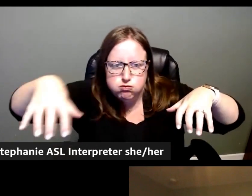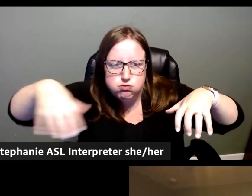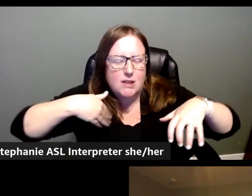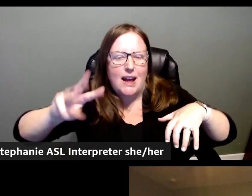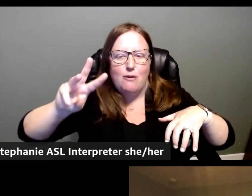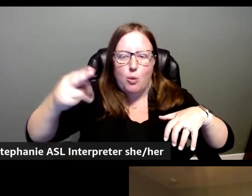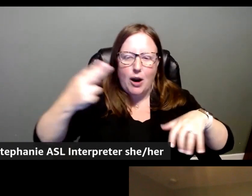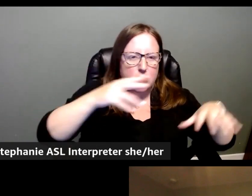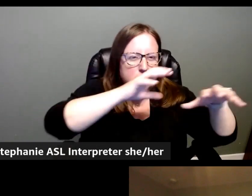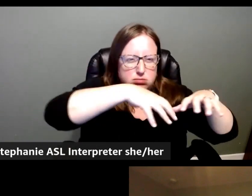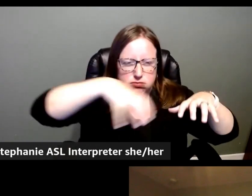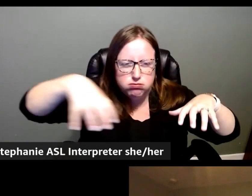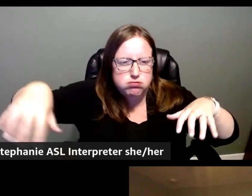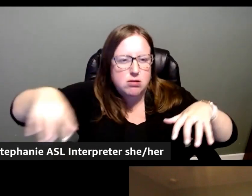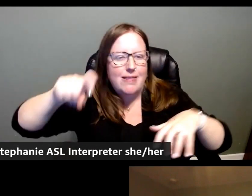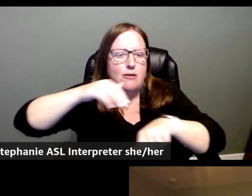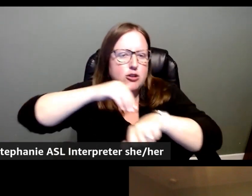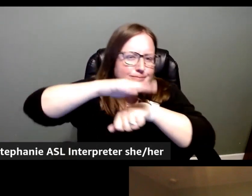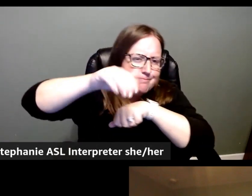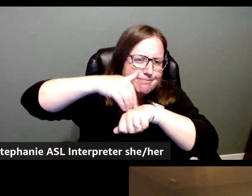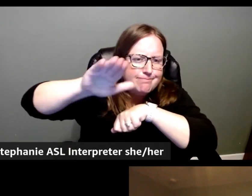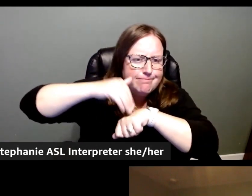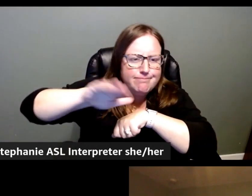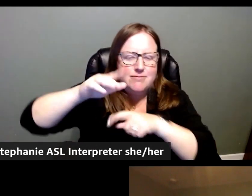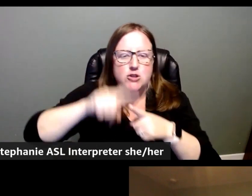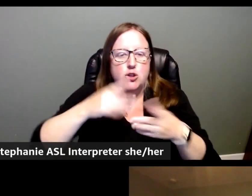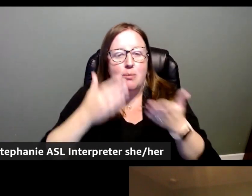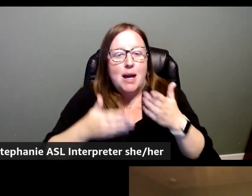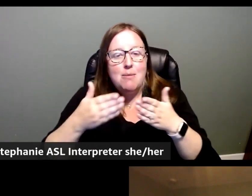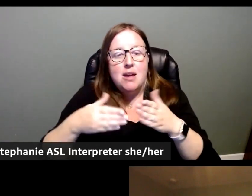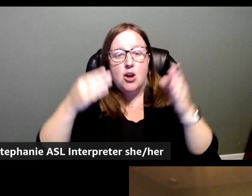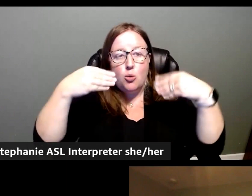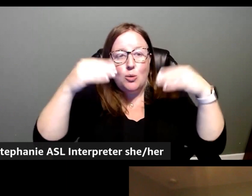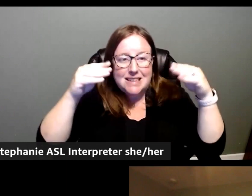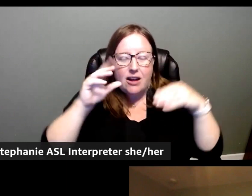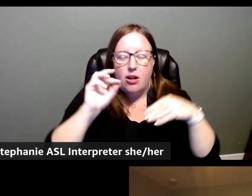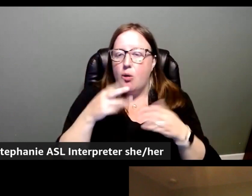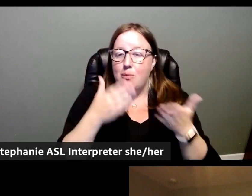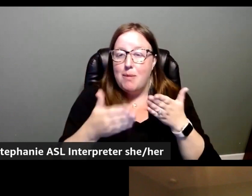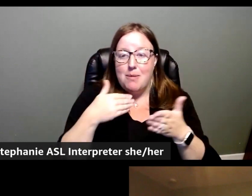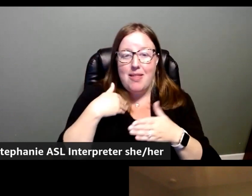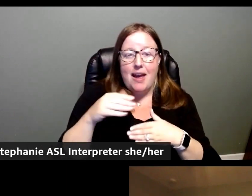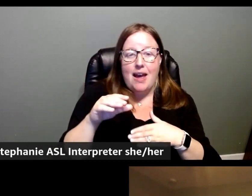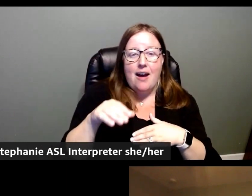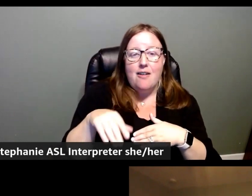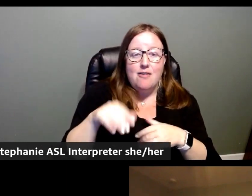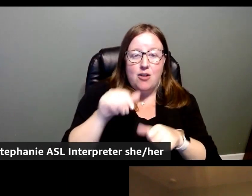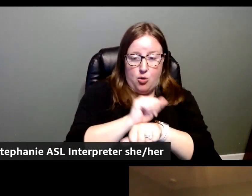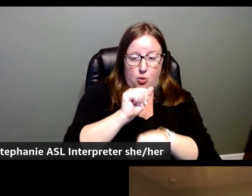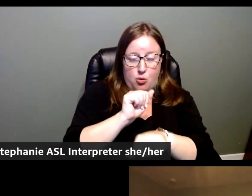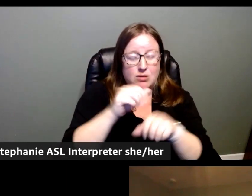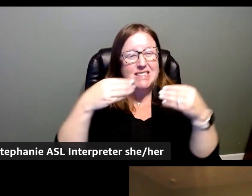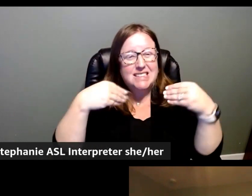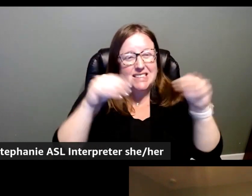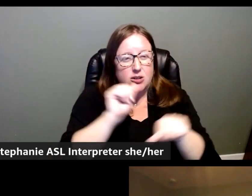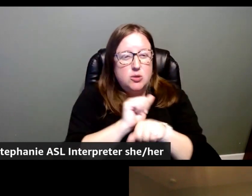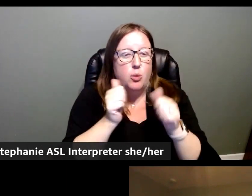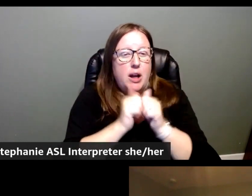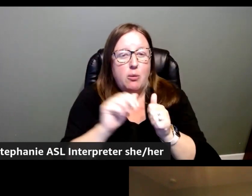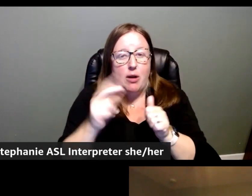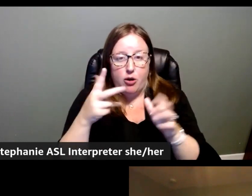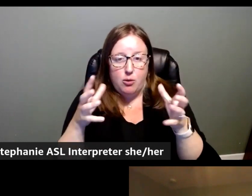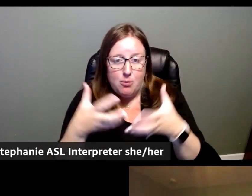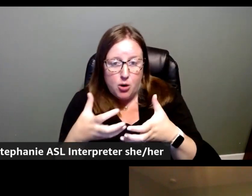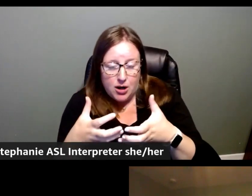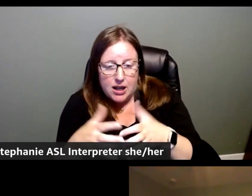shoes that have got to get out to maybe their retail outlets, or maybe they have a sales force working with third-party retailers. And they've got to